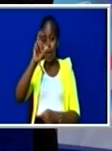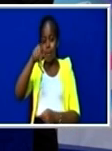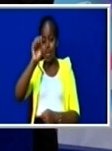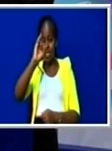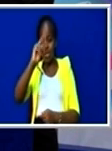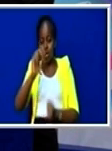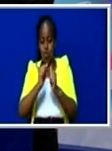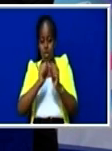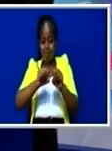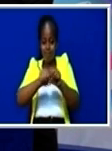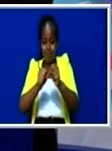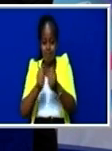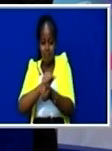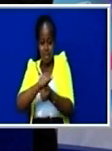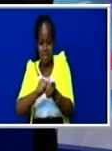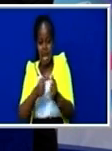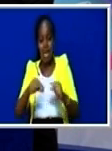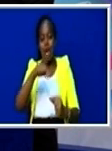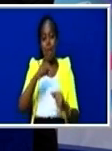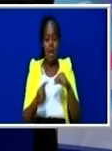these proteins now chemically